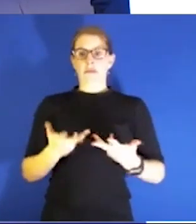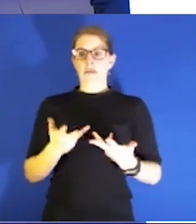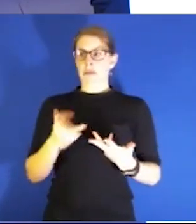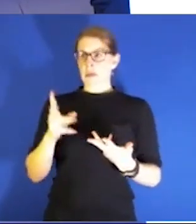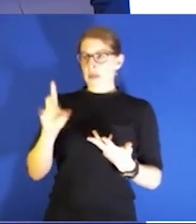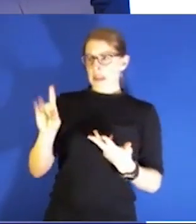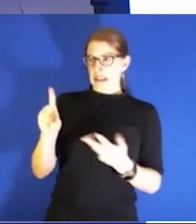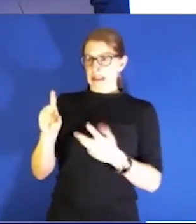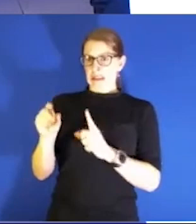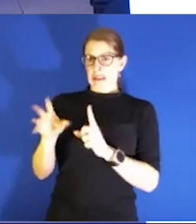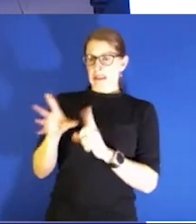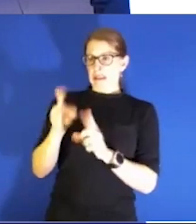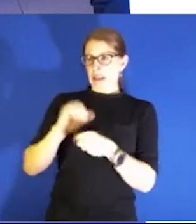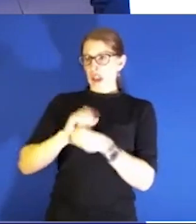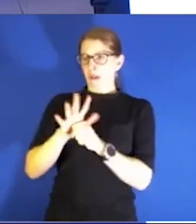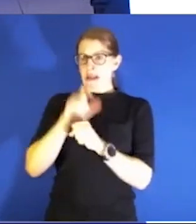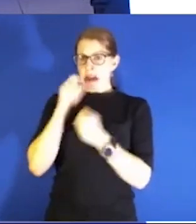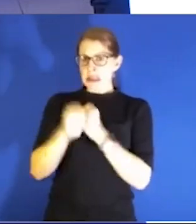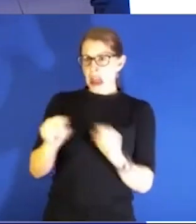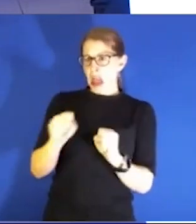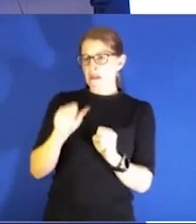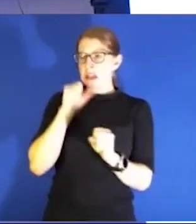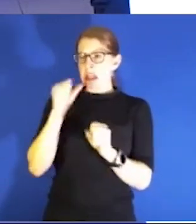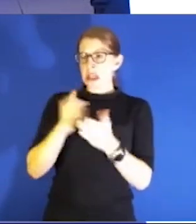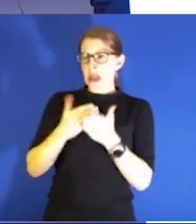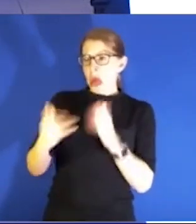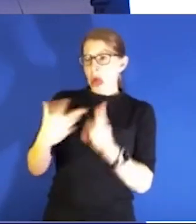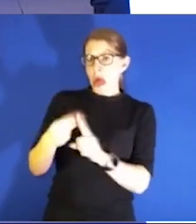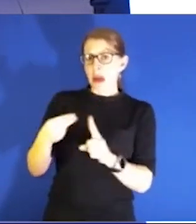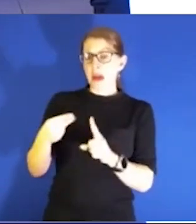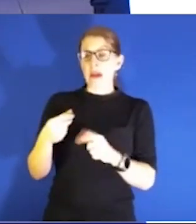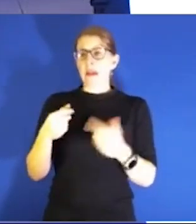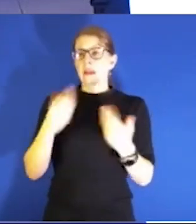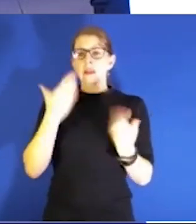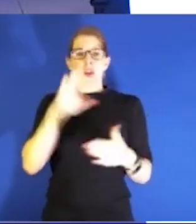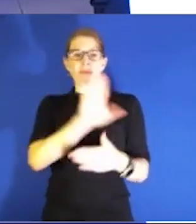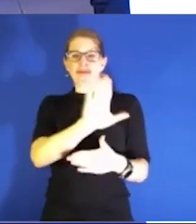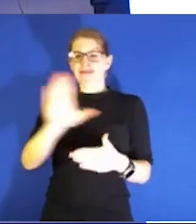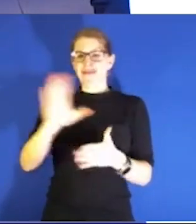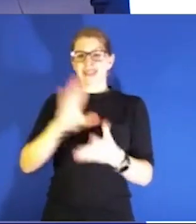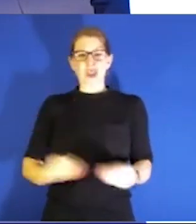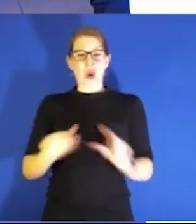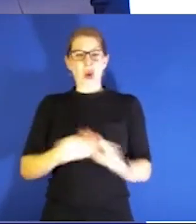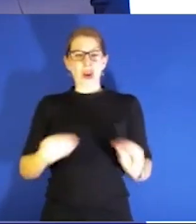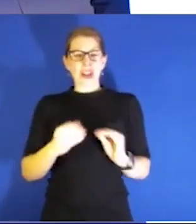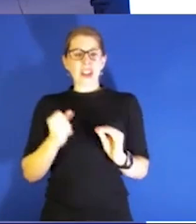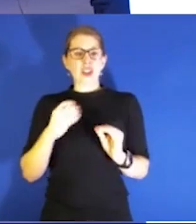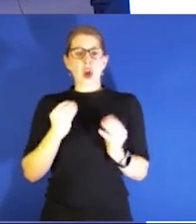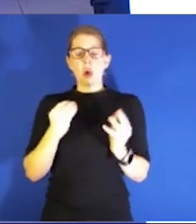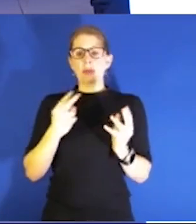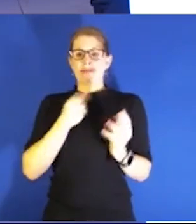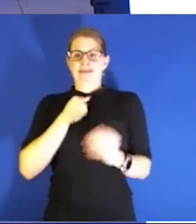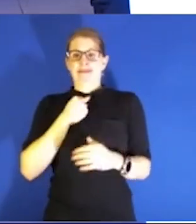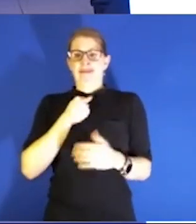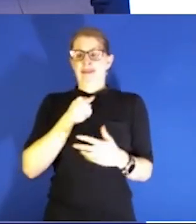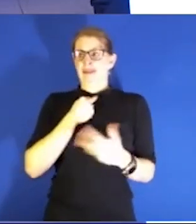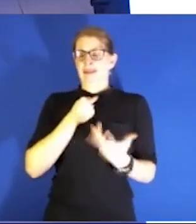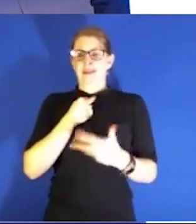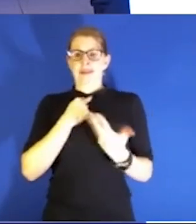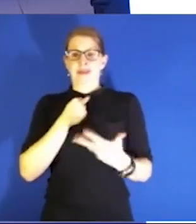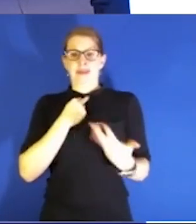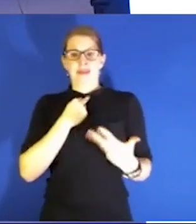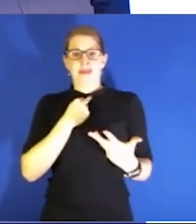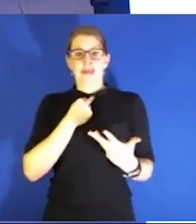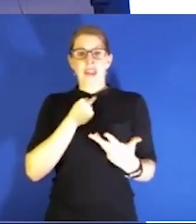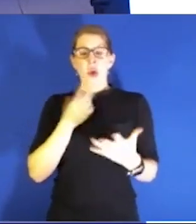being safe? Were they not vaccinated? And we don't know people's stories. Right. And so you're trying to caught between, wanting to, again, embrace people,